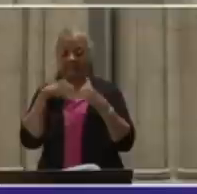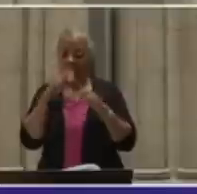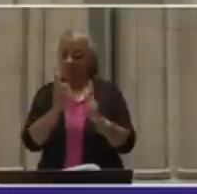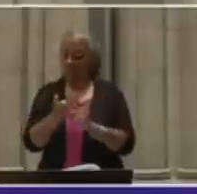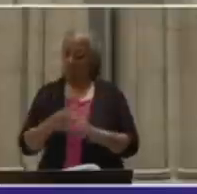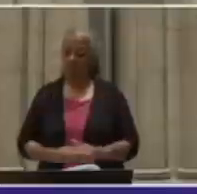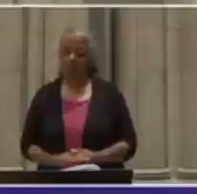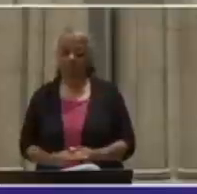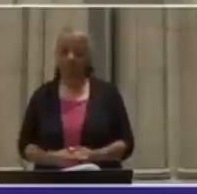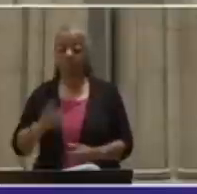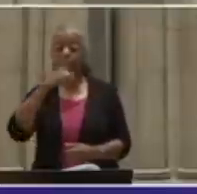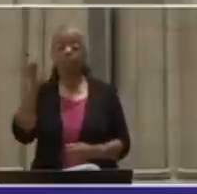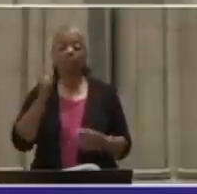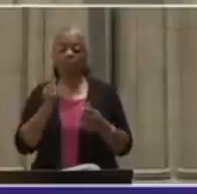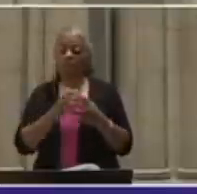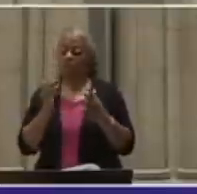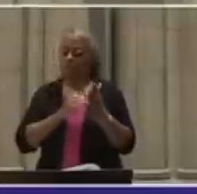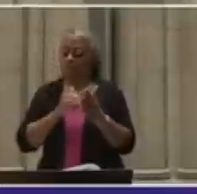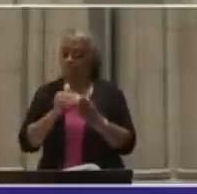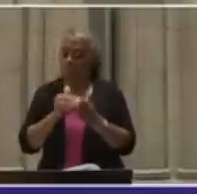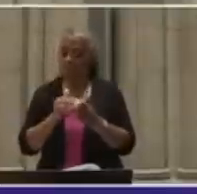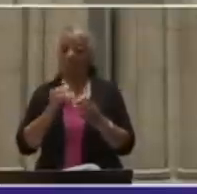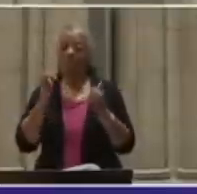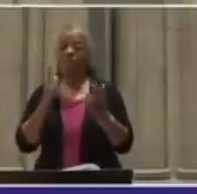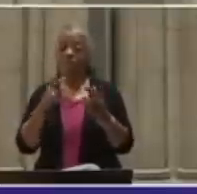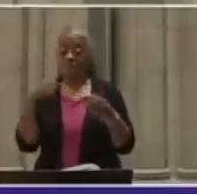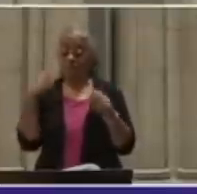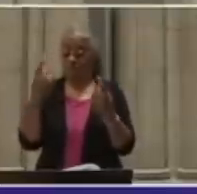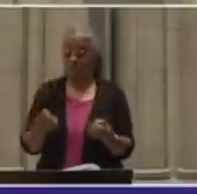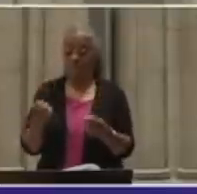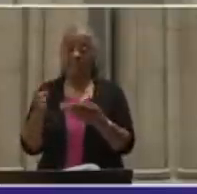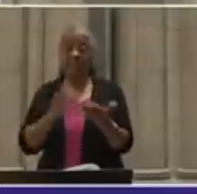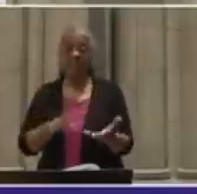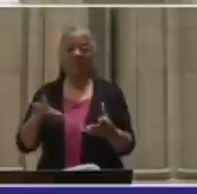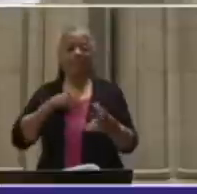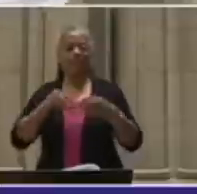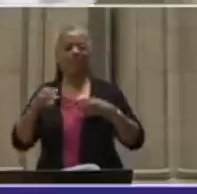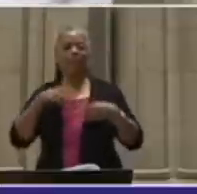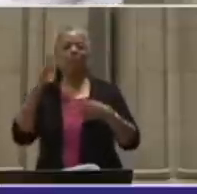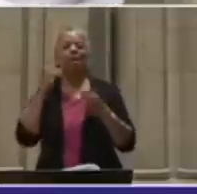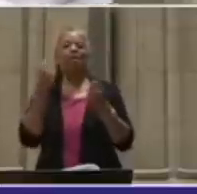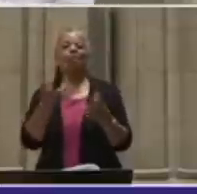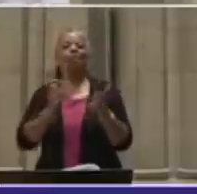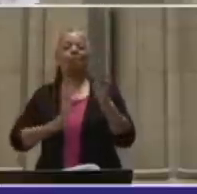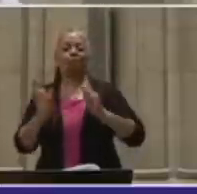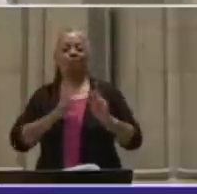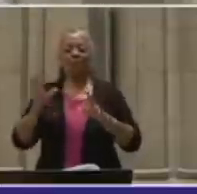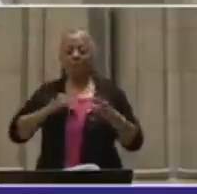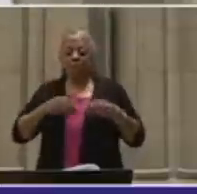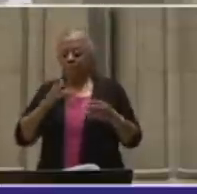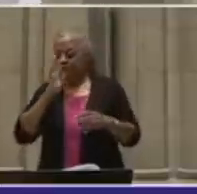moment, because far too often all of this death was accepted by far too many, and